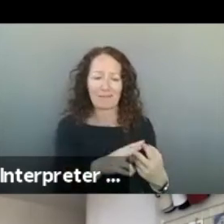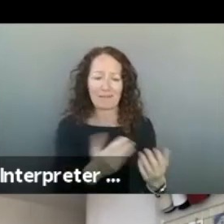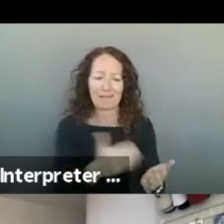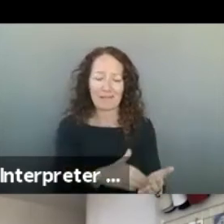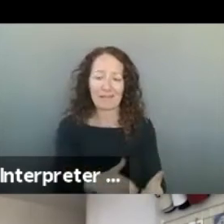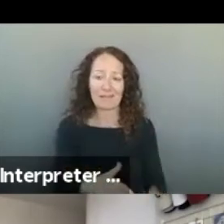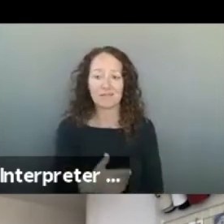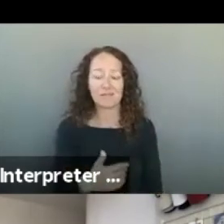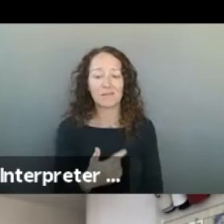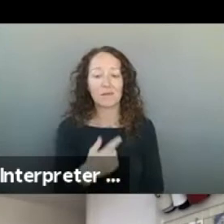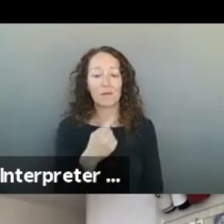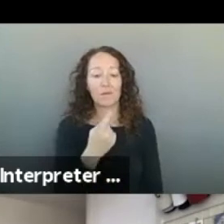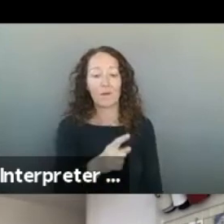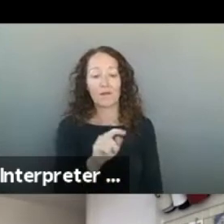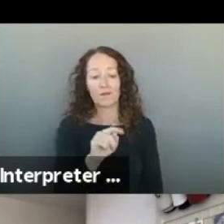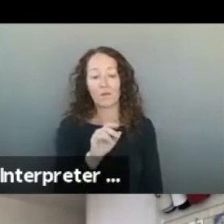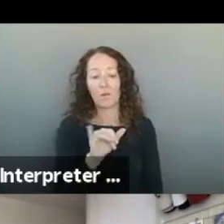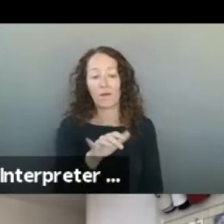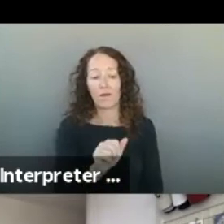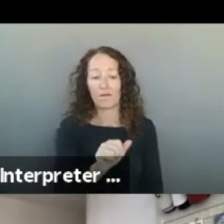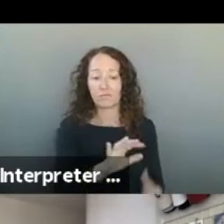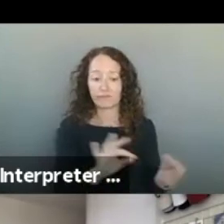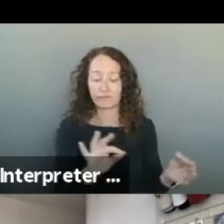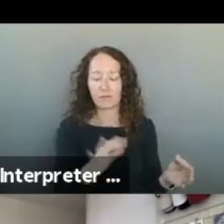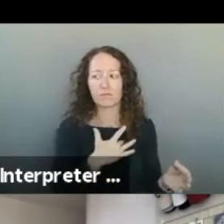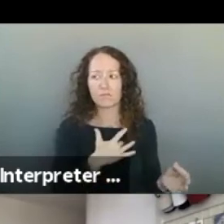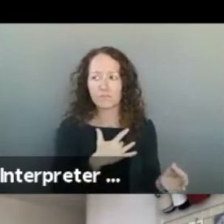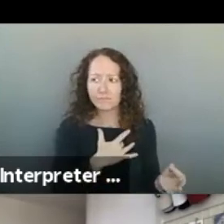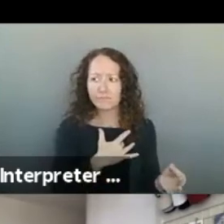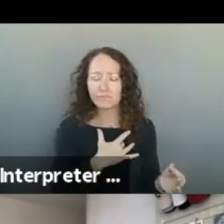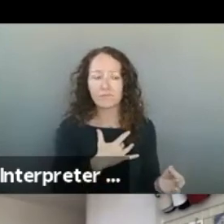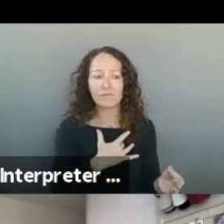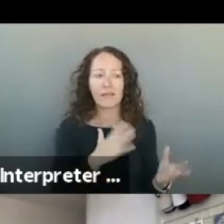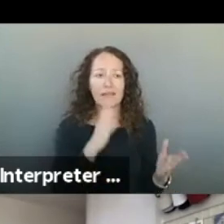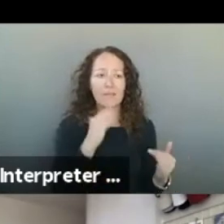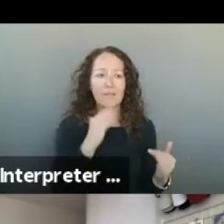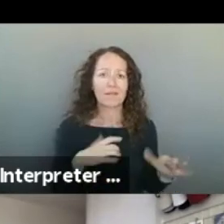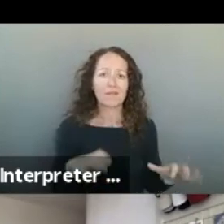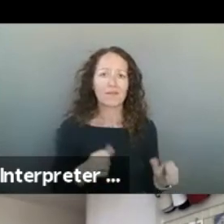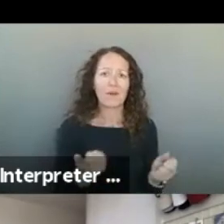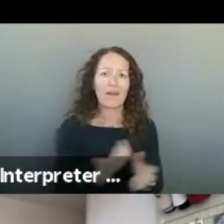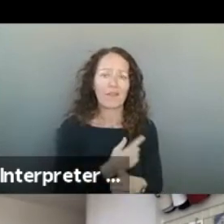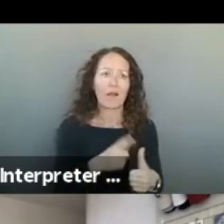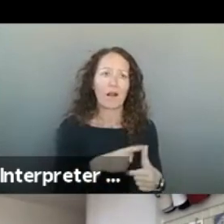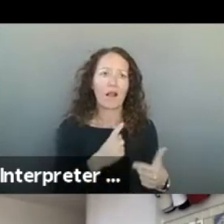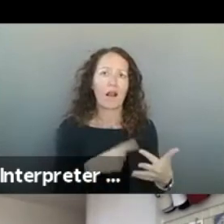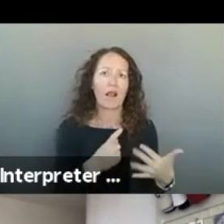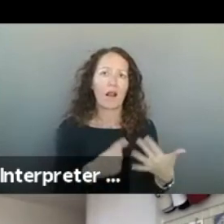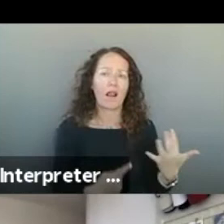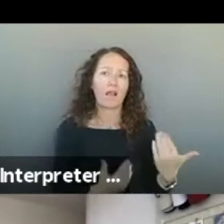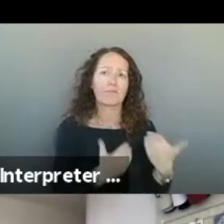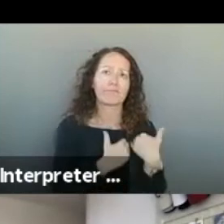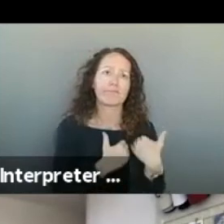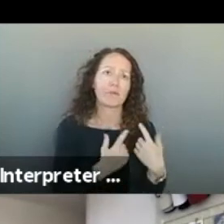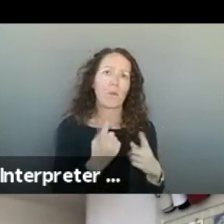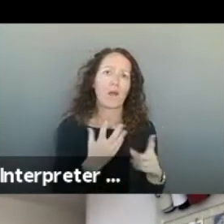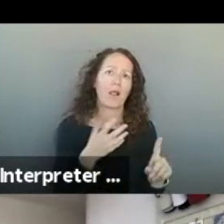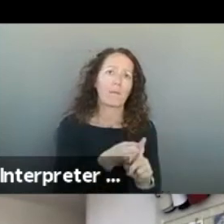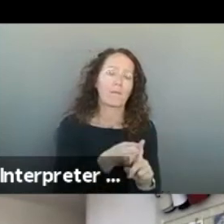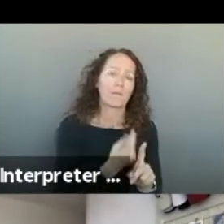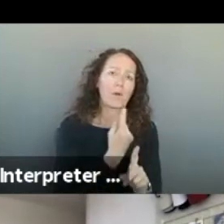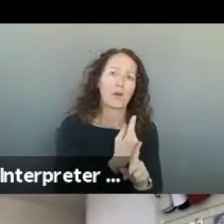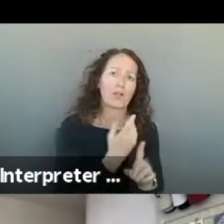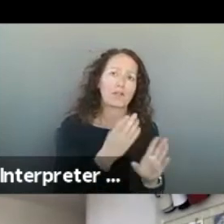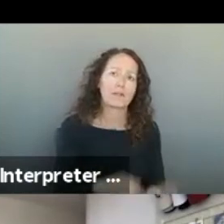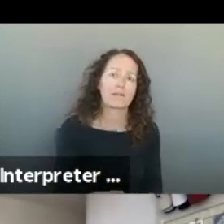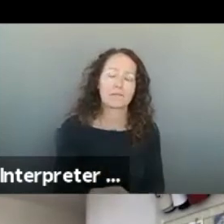me when Toya said it, which is, you know, we're expected to be the butcher, the baker, and the candlestick maker. And I mean, you know, you can